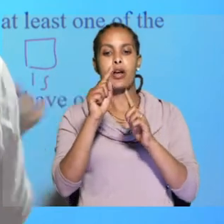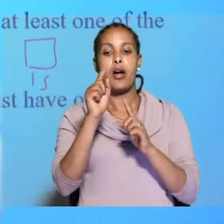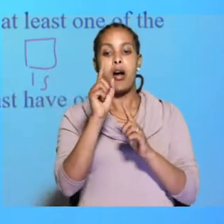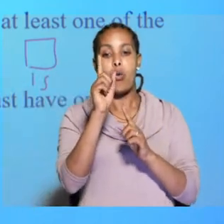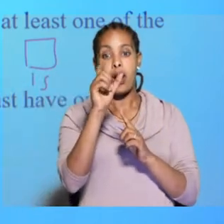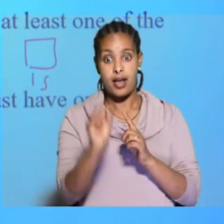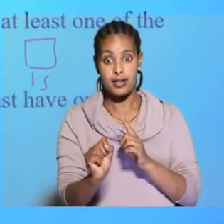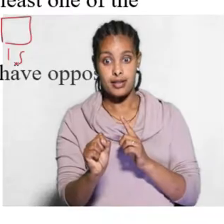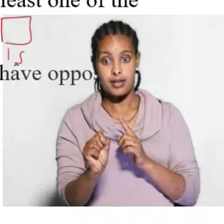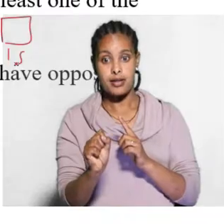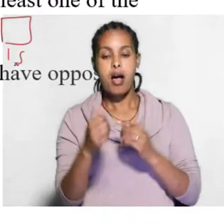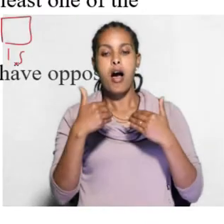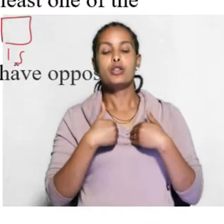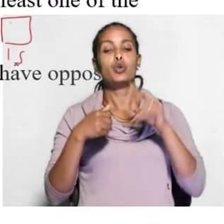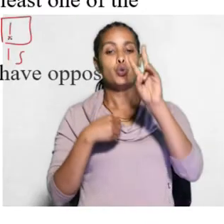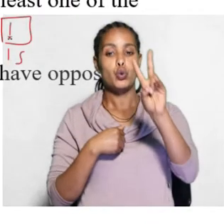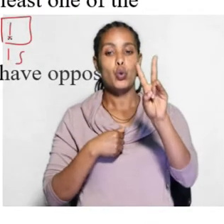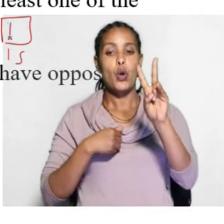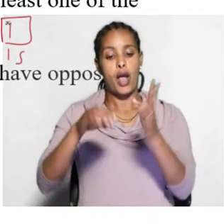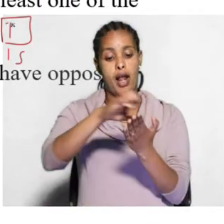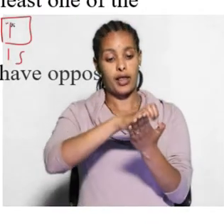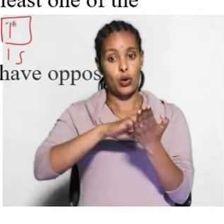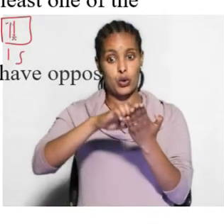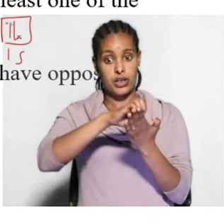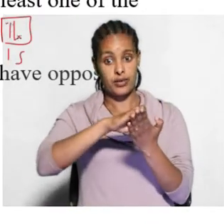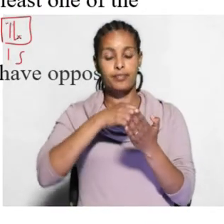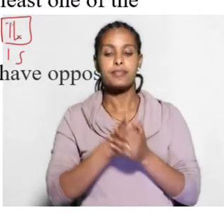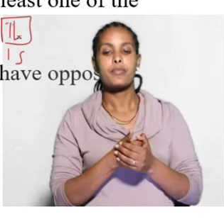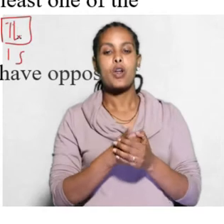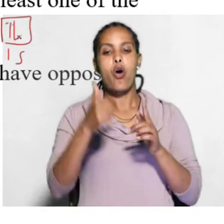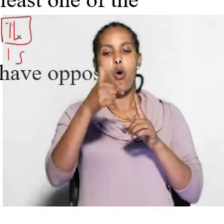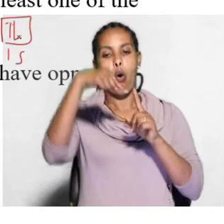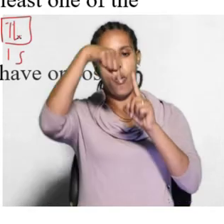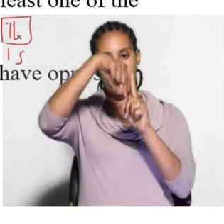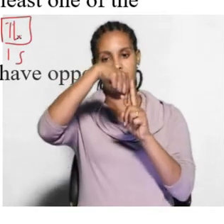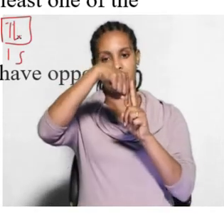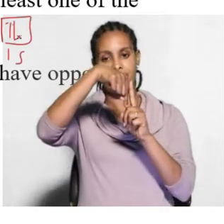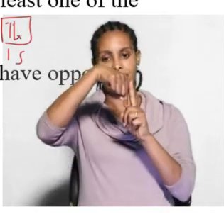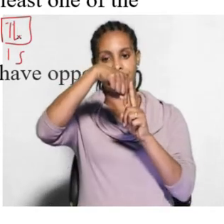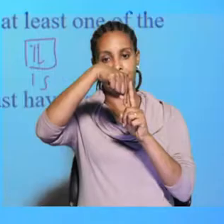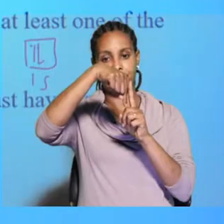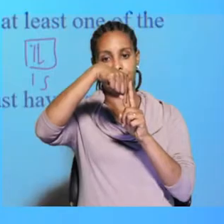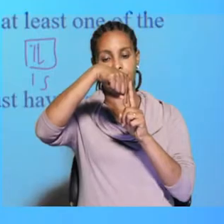atomic orbital has 2 electrons, 2 electron, opposite